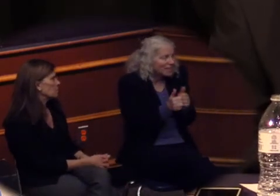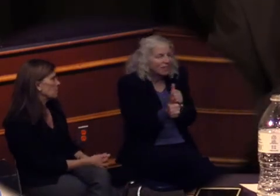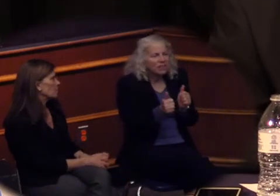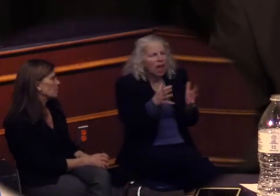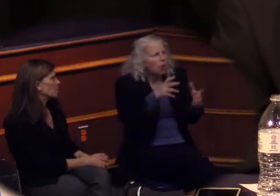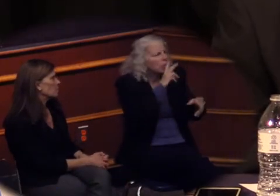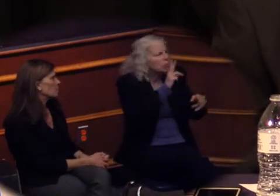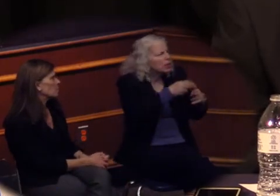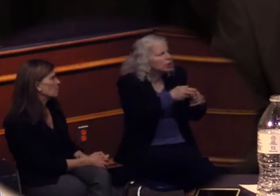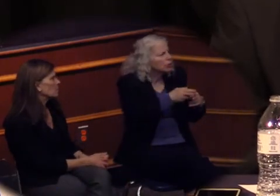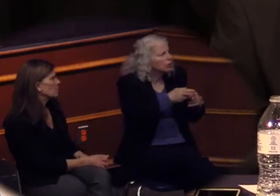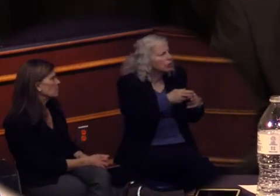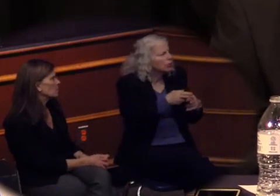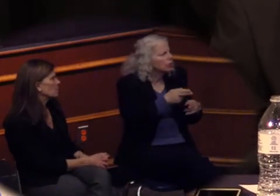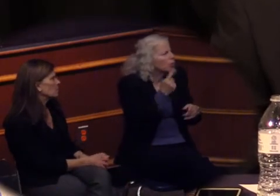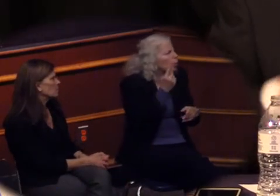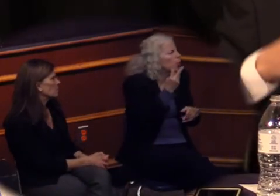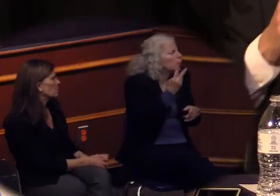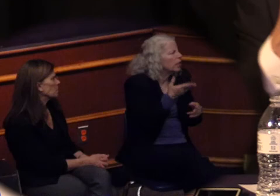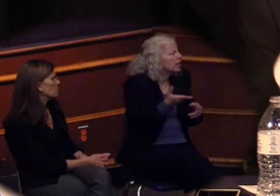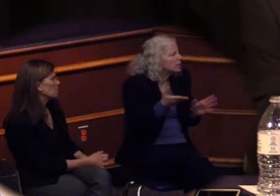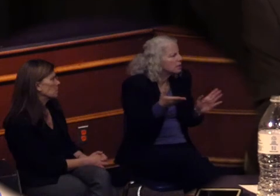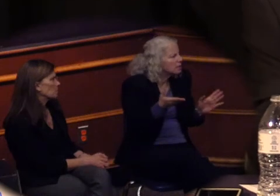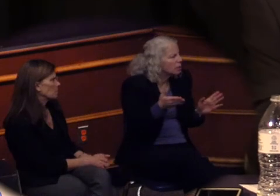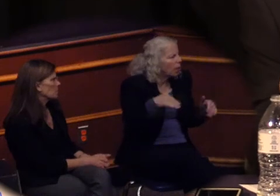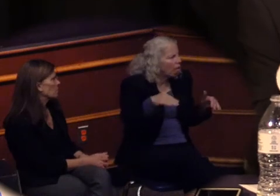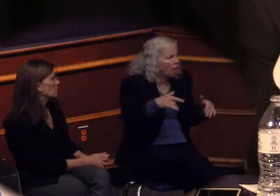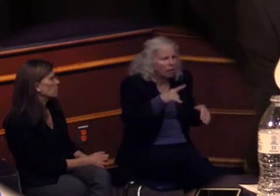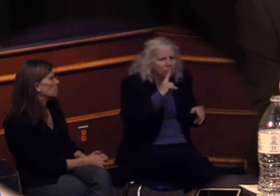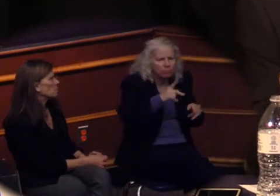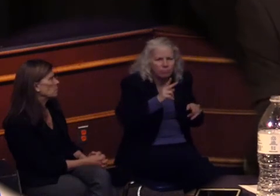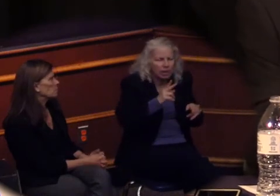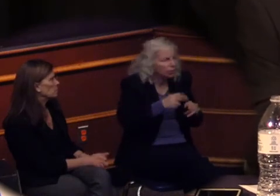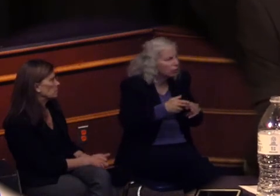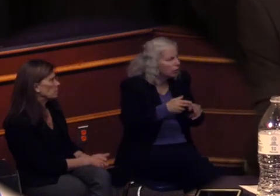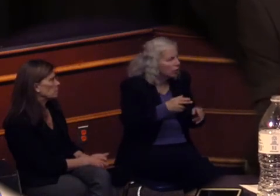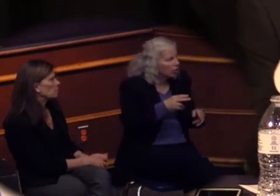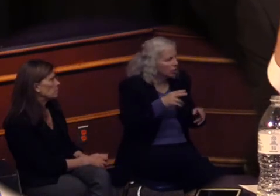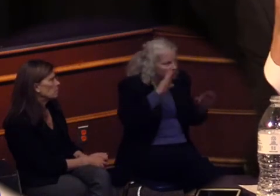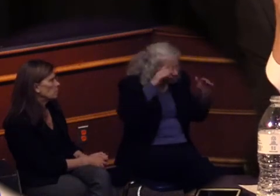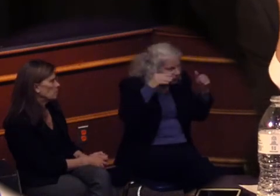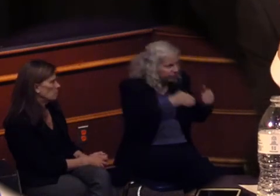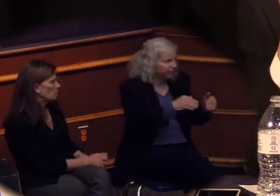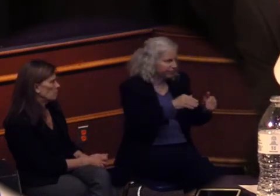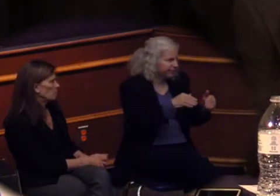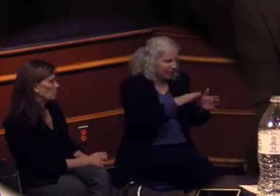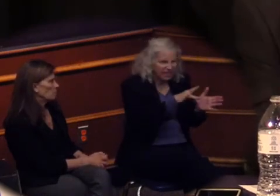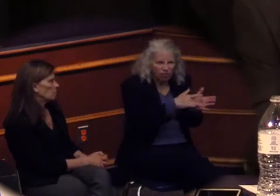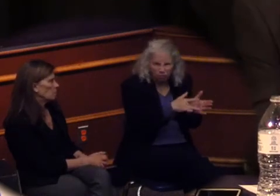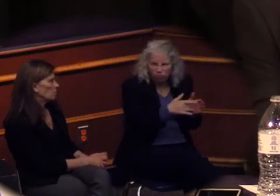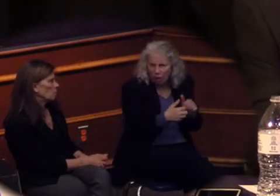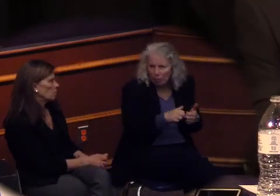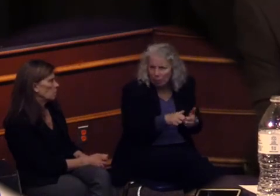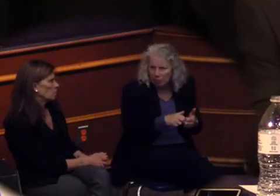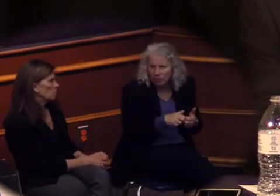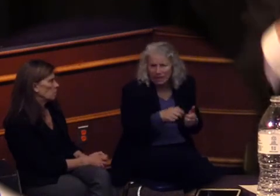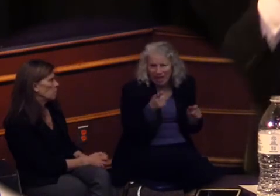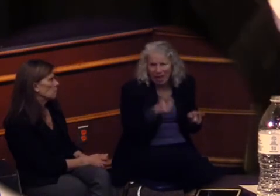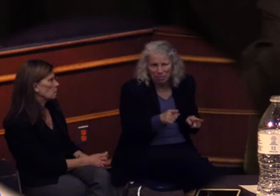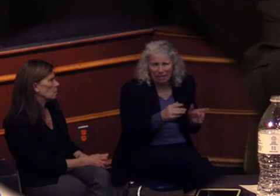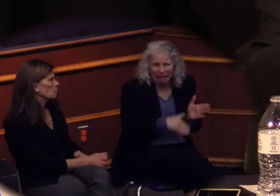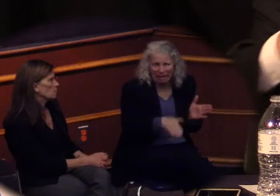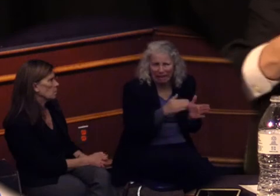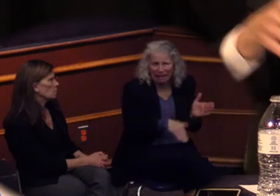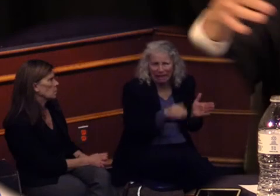mention a couple of things that we didn't get a chance. First of all, we didn't address a core problem, and this is something that's happened over and over again,